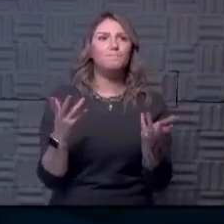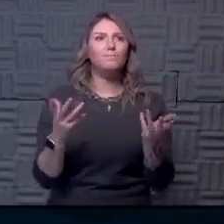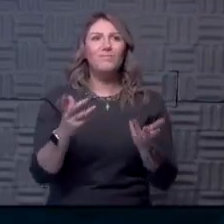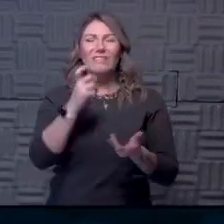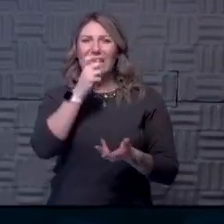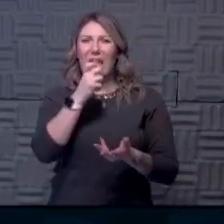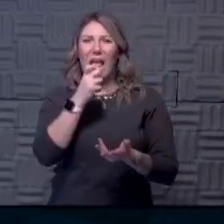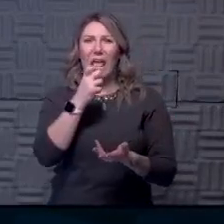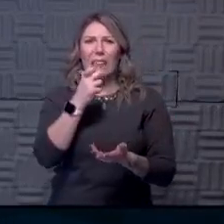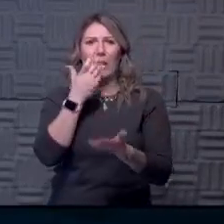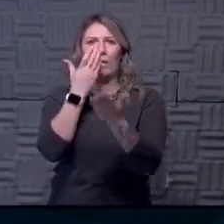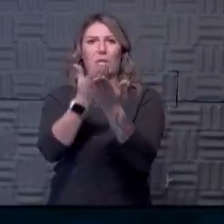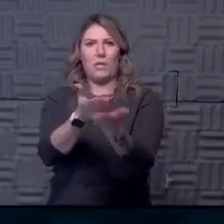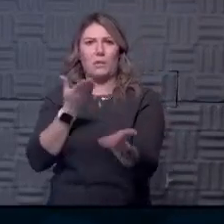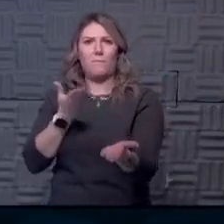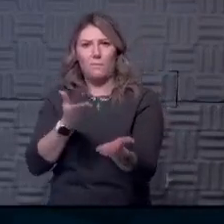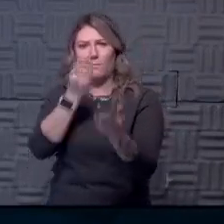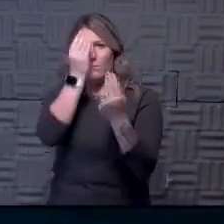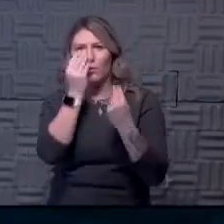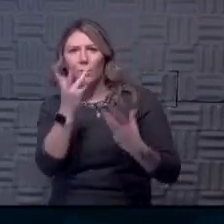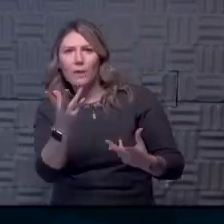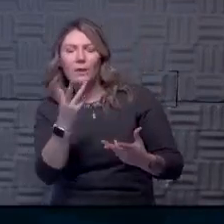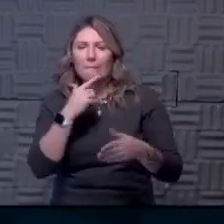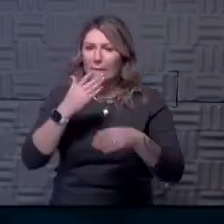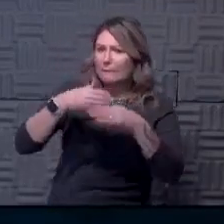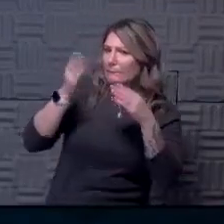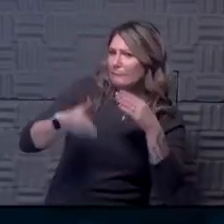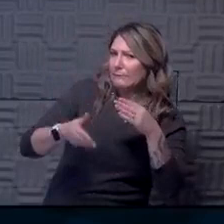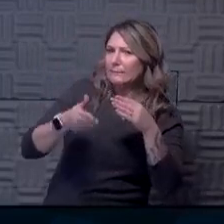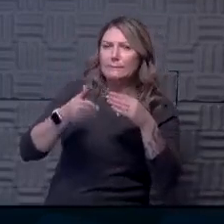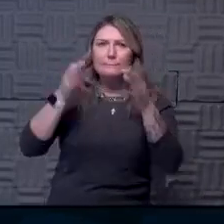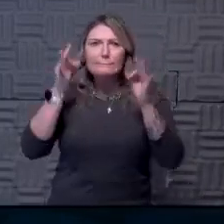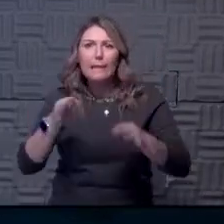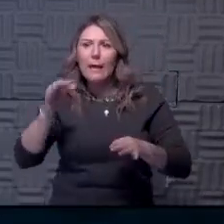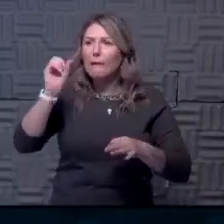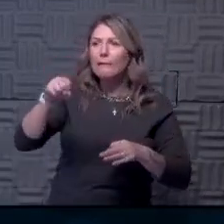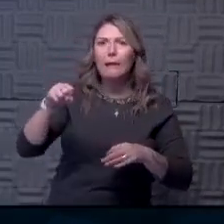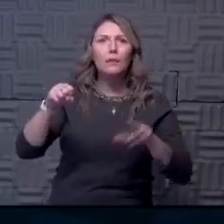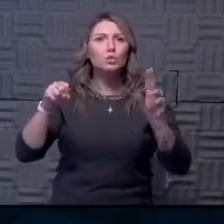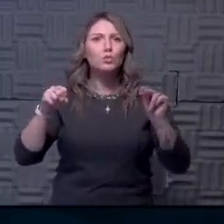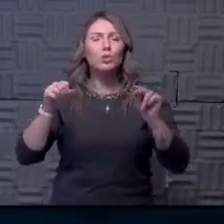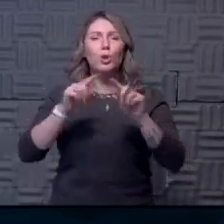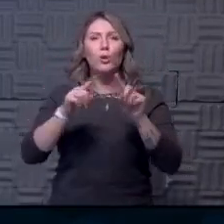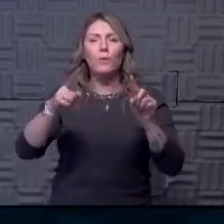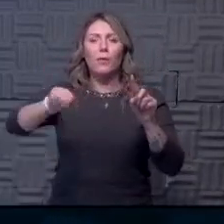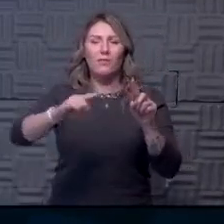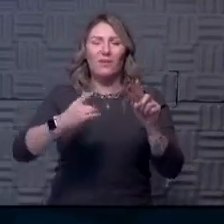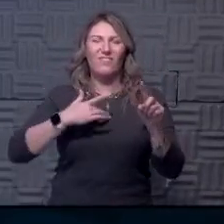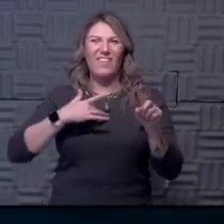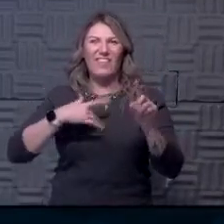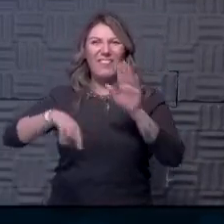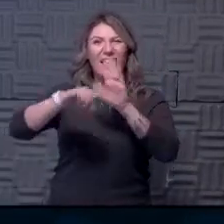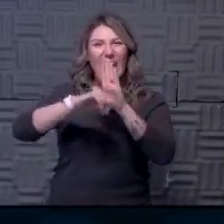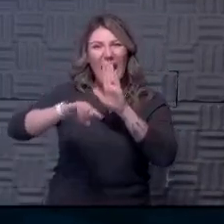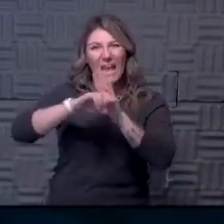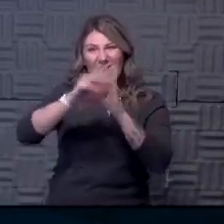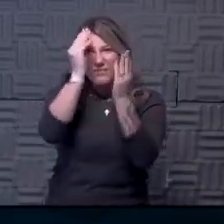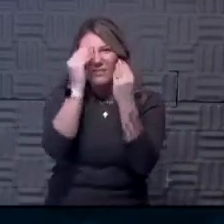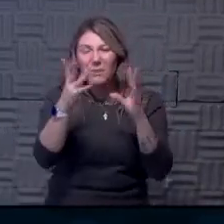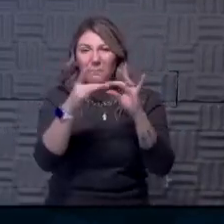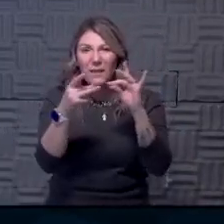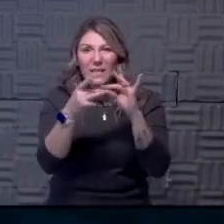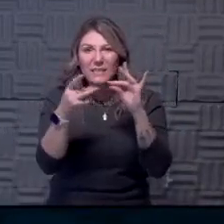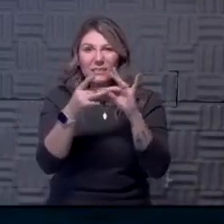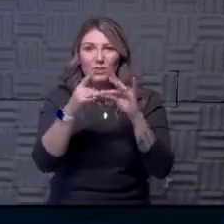solid information, but at the end you decide what you want to do. So they kind of feel like some negative messaging in the national